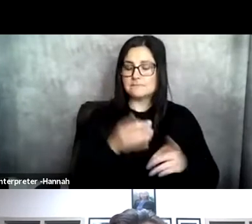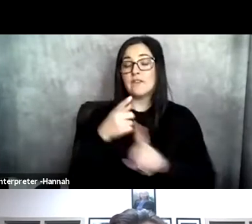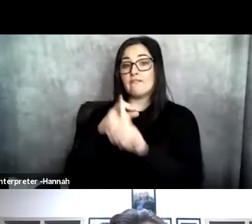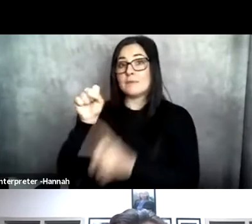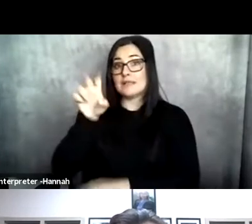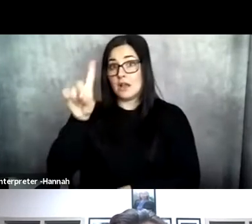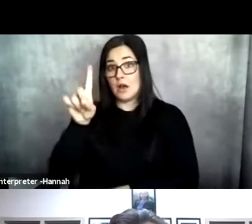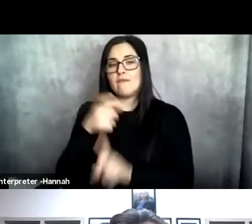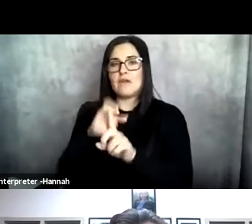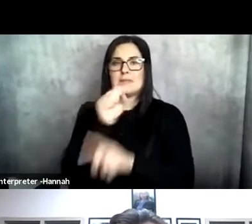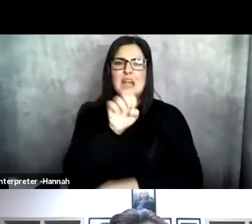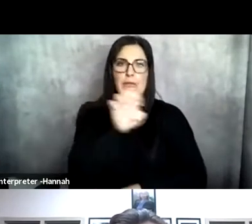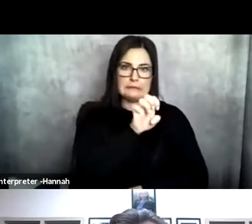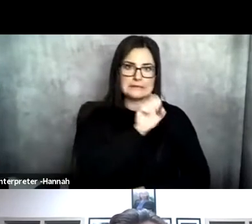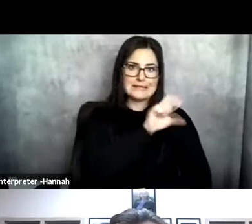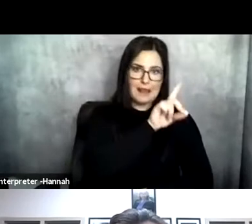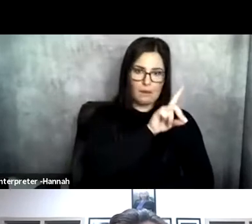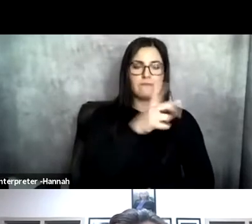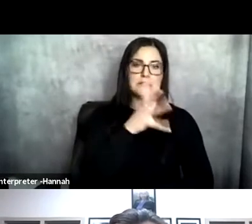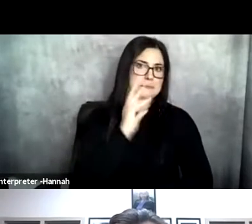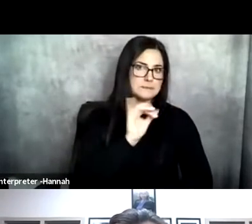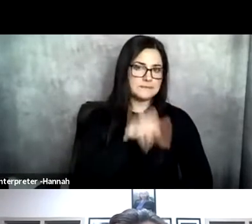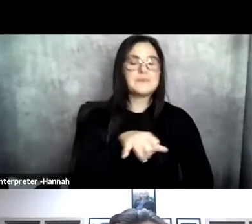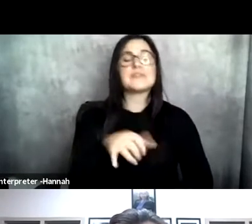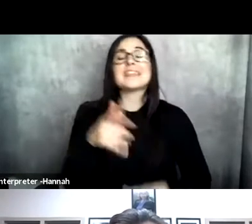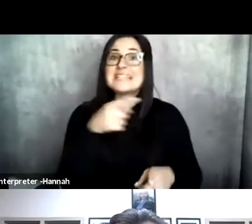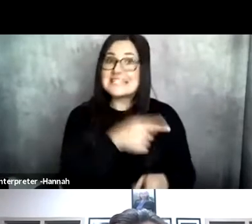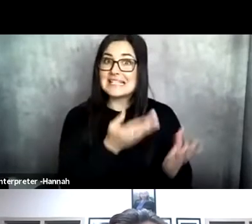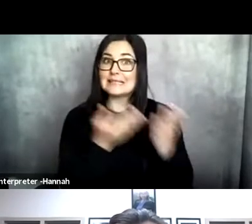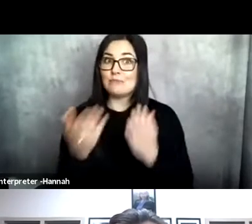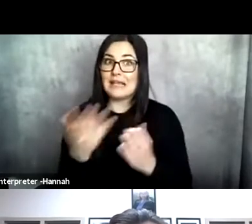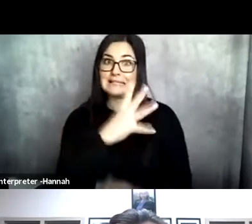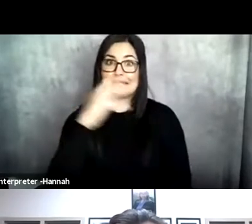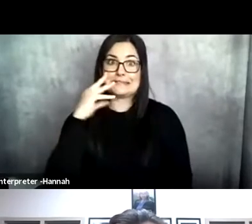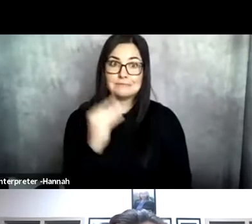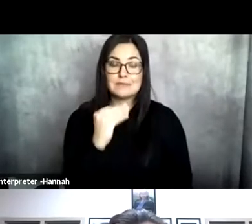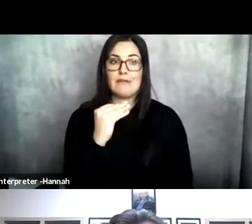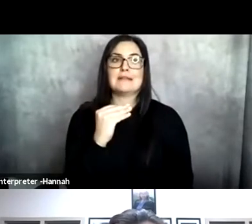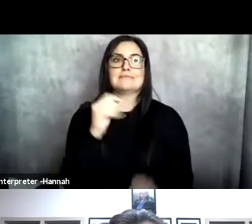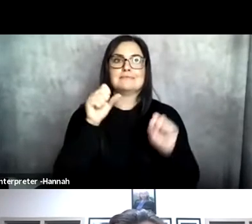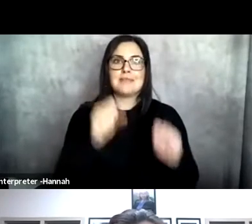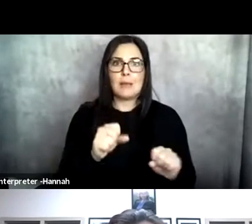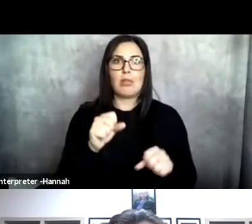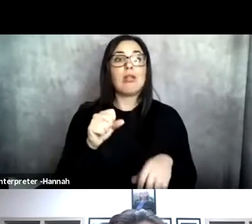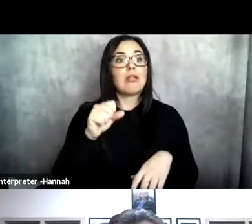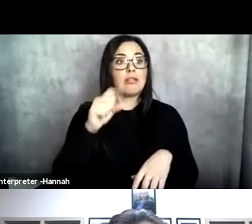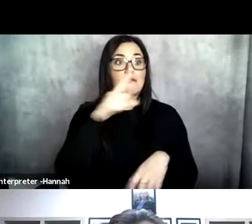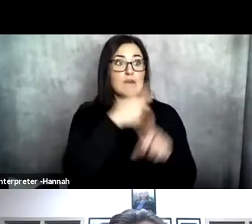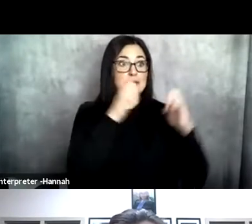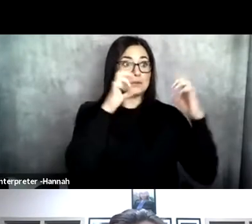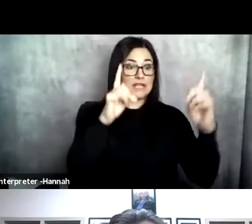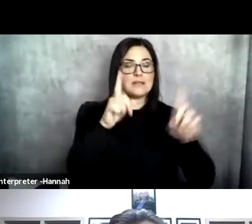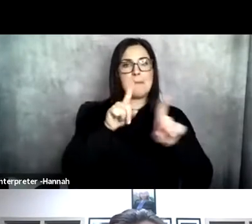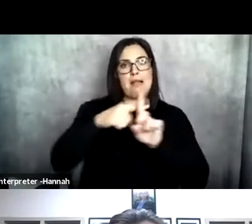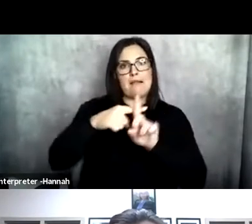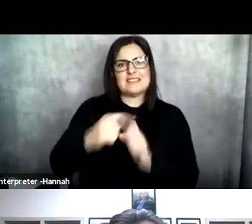from Southeast San Diego. So he's definitely bringing in a lot, not just experience as a scholar, but also that lived experience as